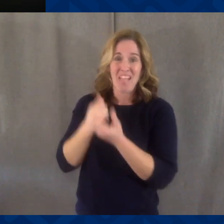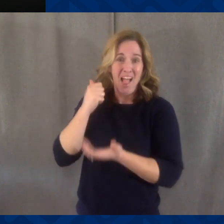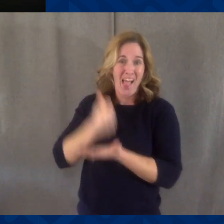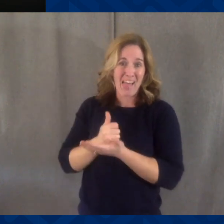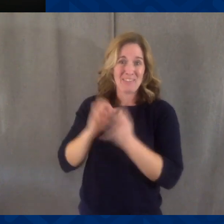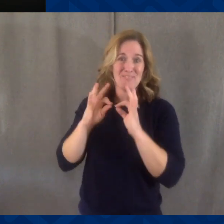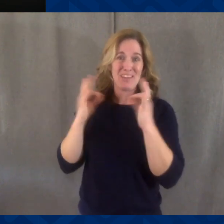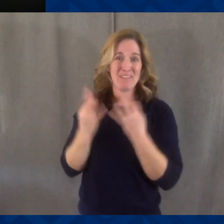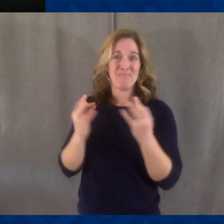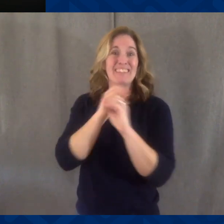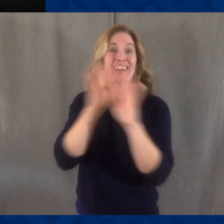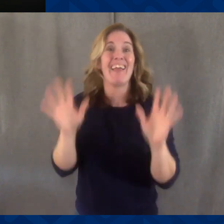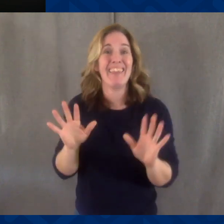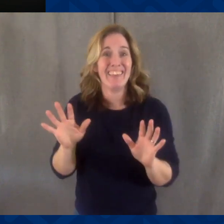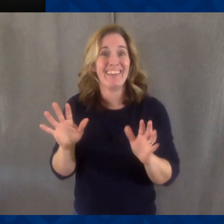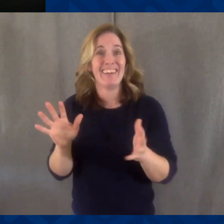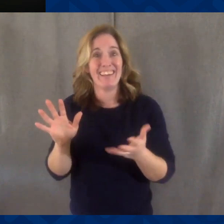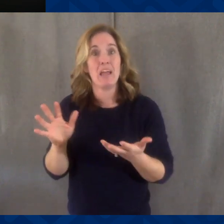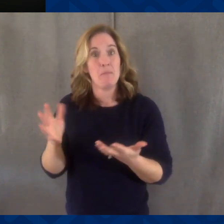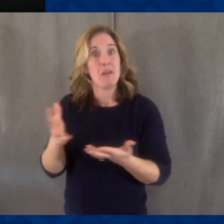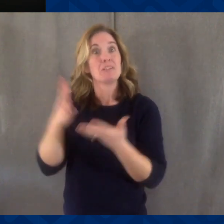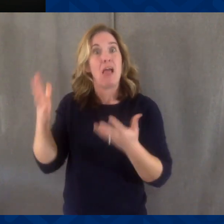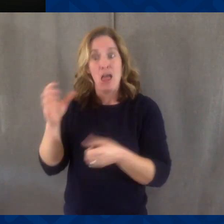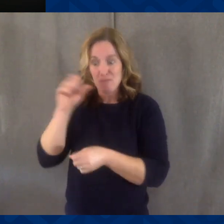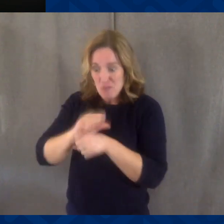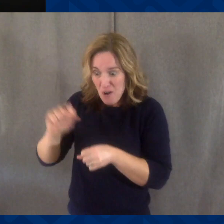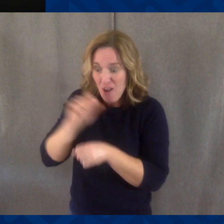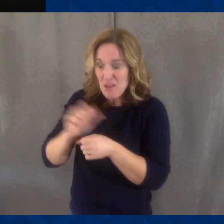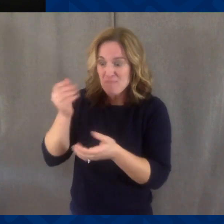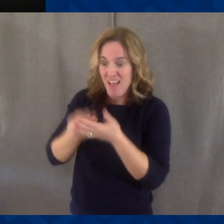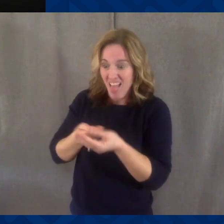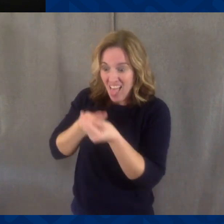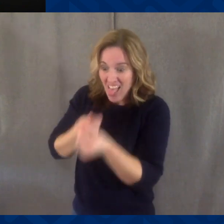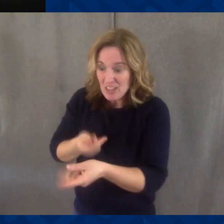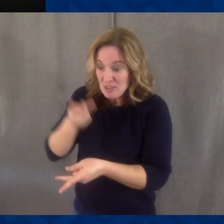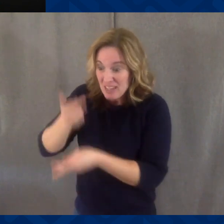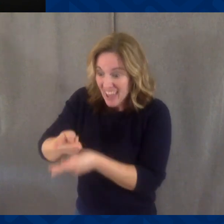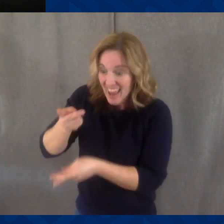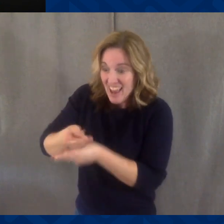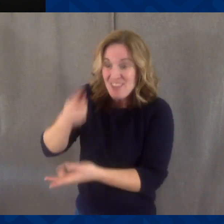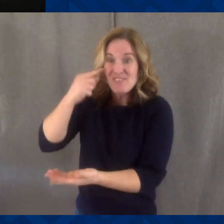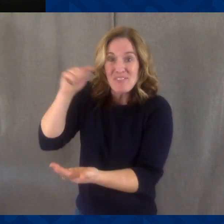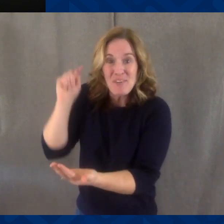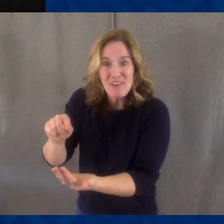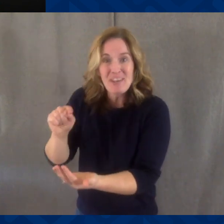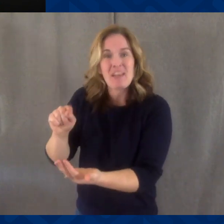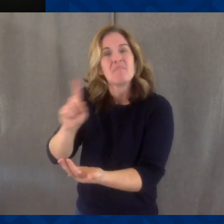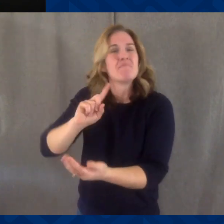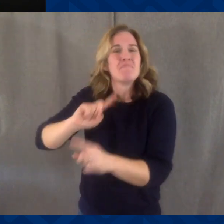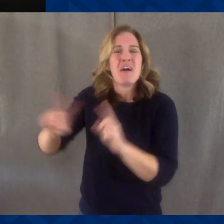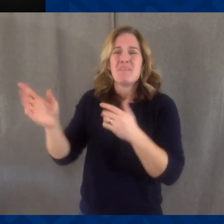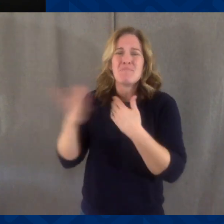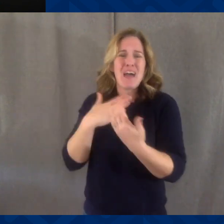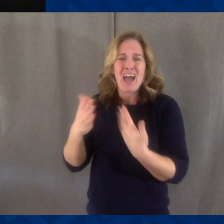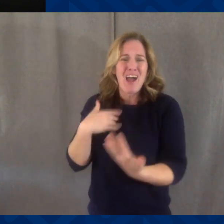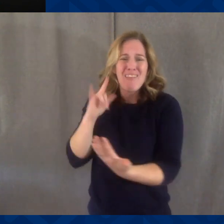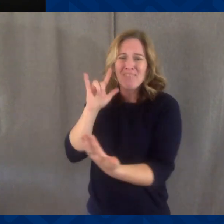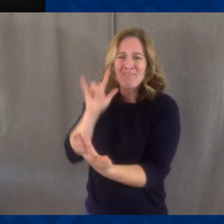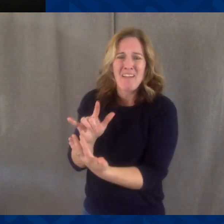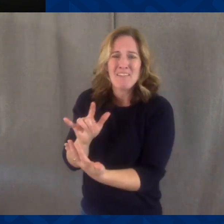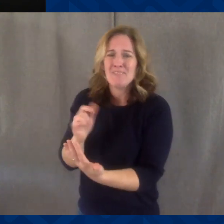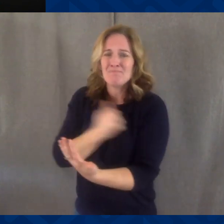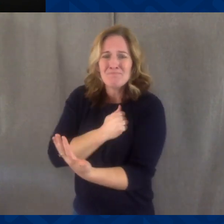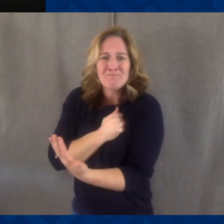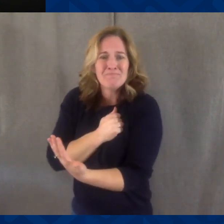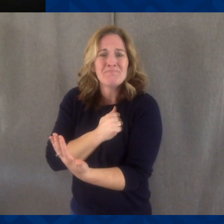adding to the bottom line, right? It took a lot of work and money to take care of this little boy, but that didn't matter to me because I wanted him to know that I loved him and I was proud of him,